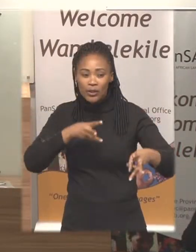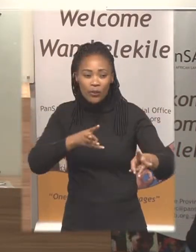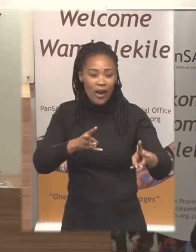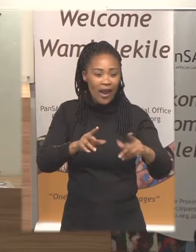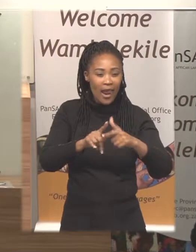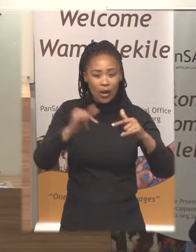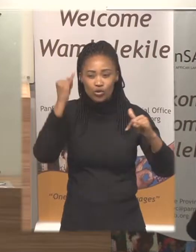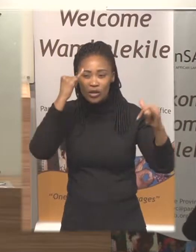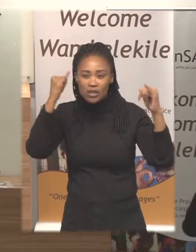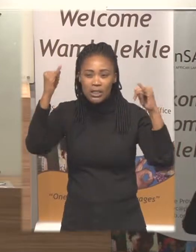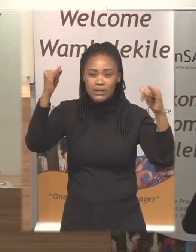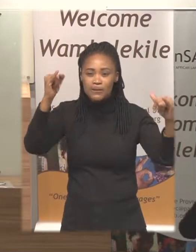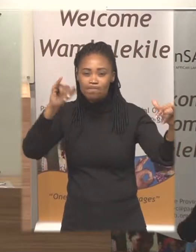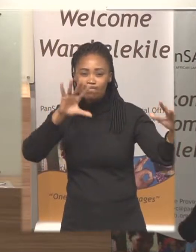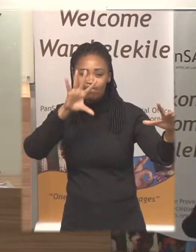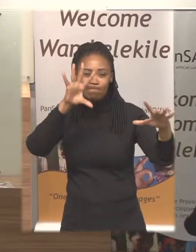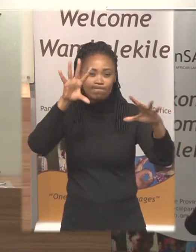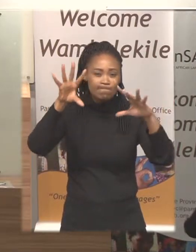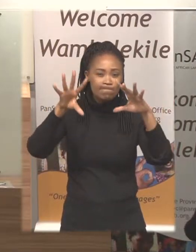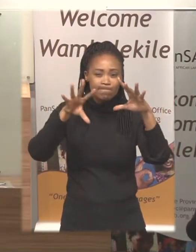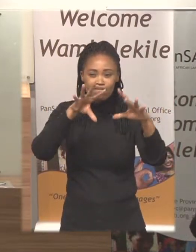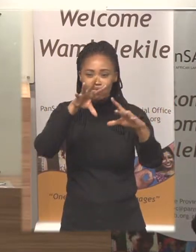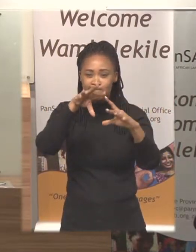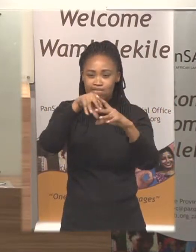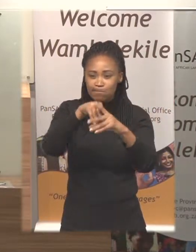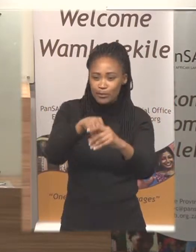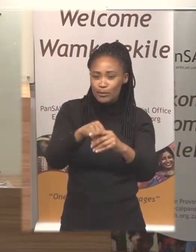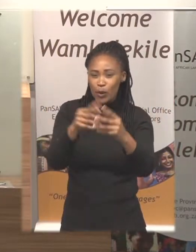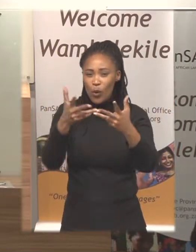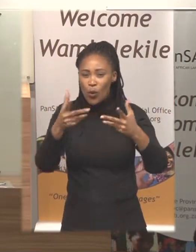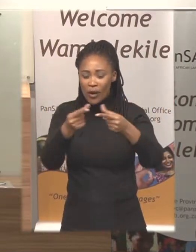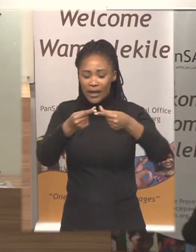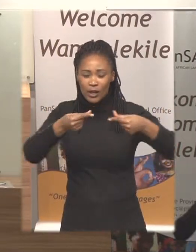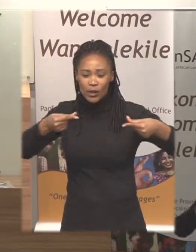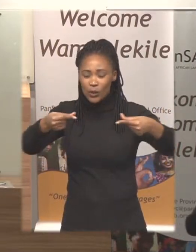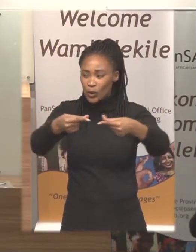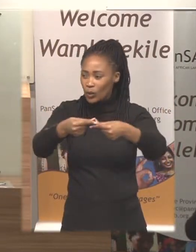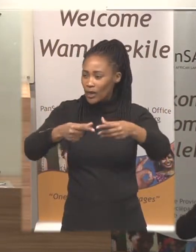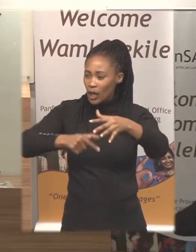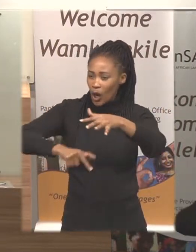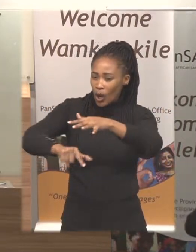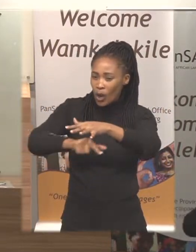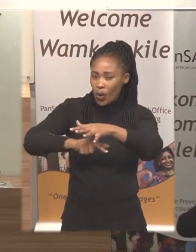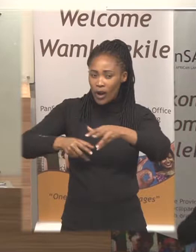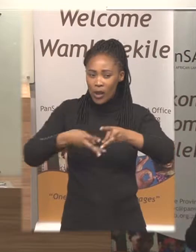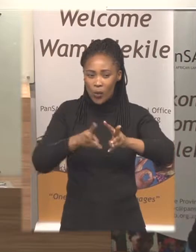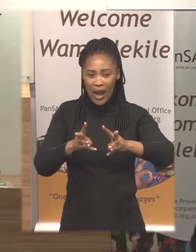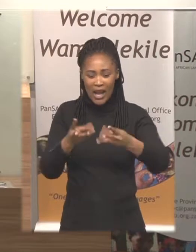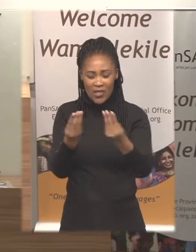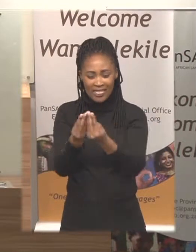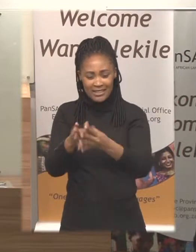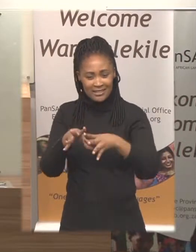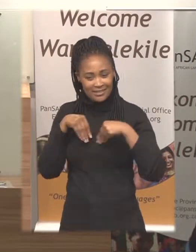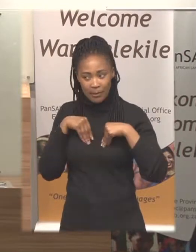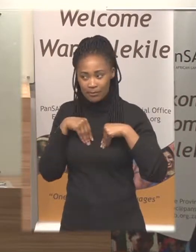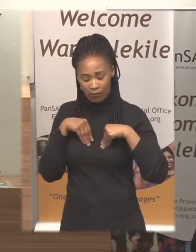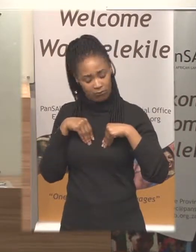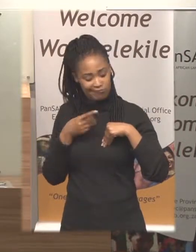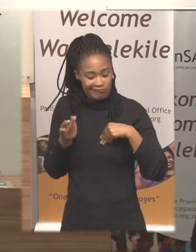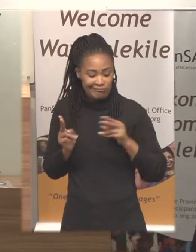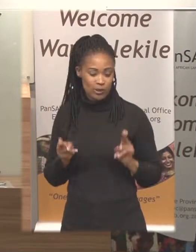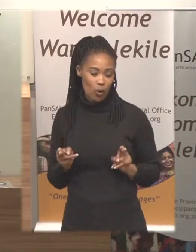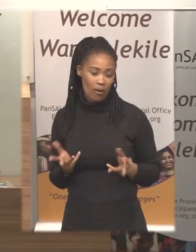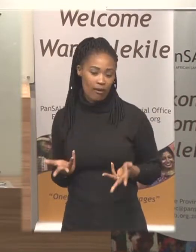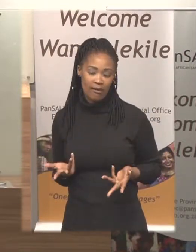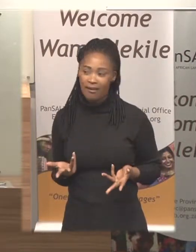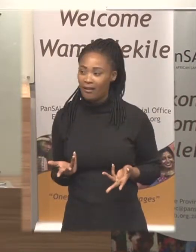taken hold globally, locally, in the way that we accept things as normal, as